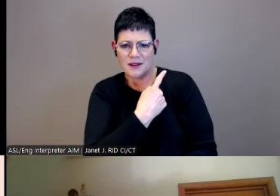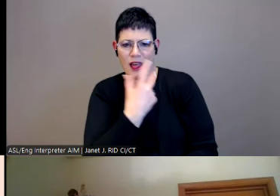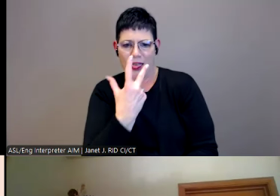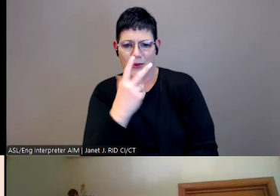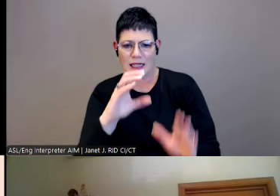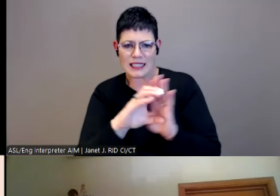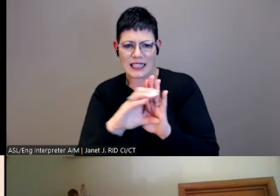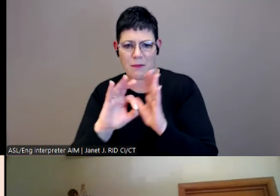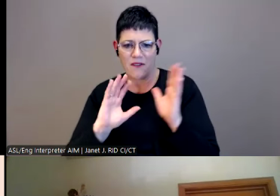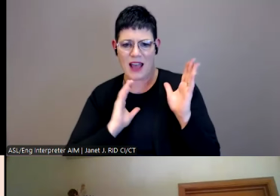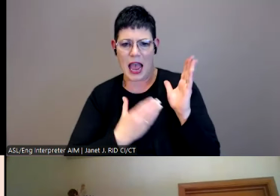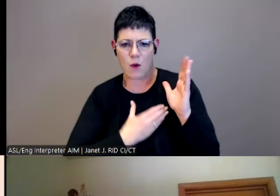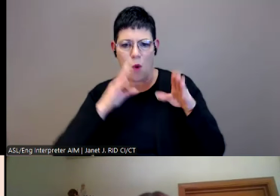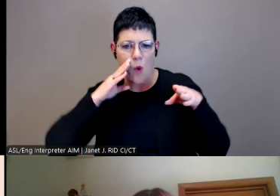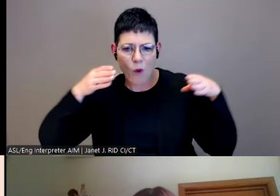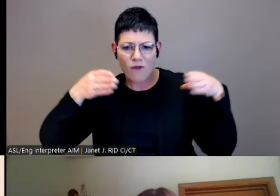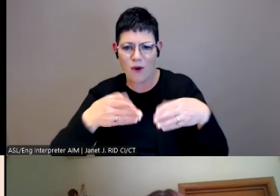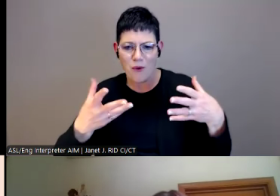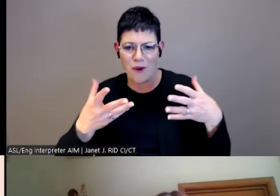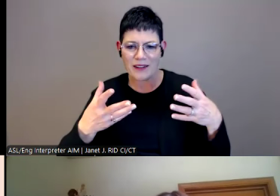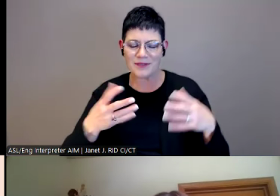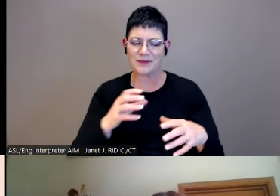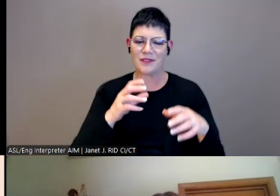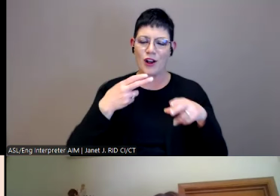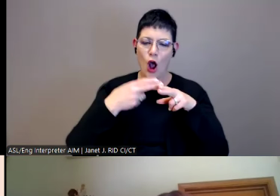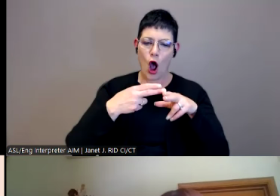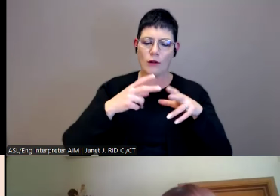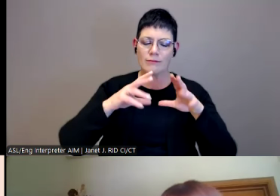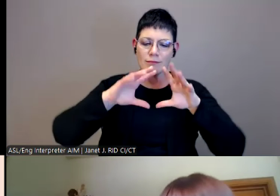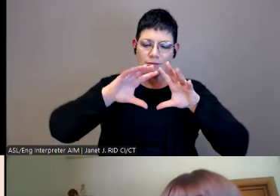of our focus, which is Collective Insight.